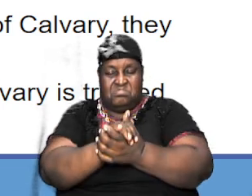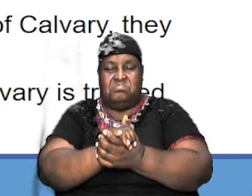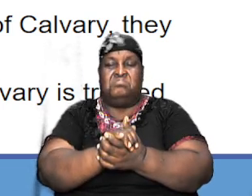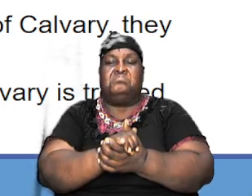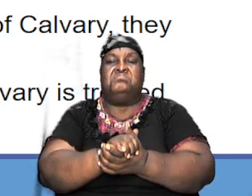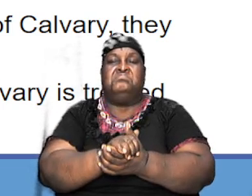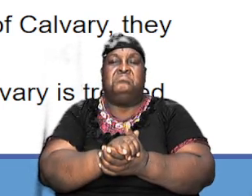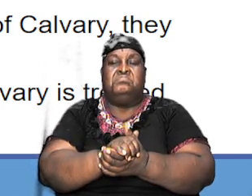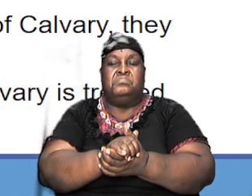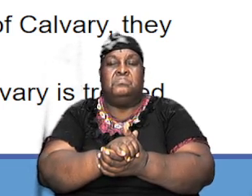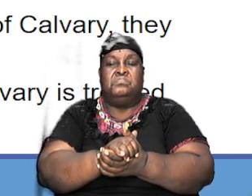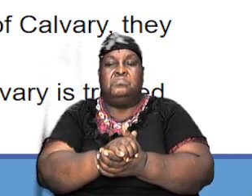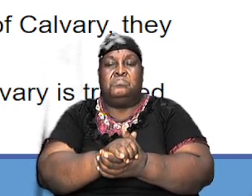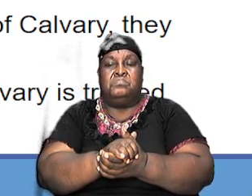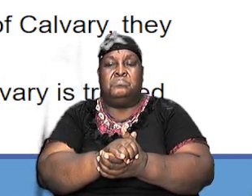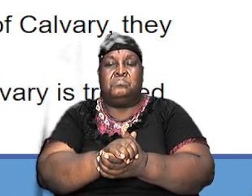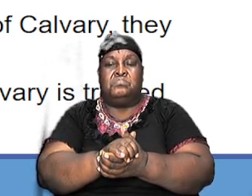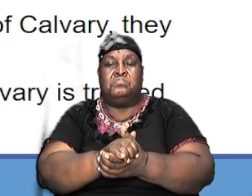So,